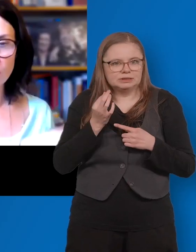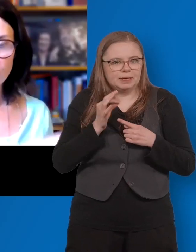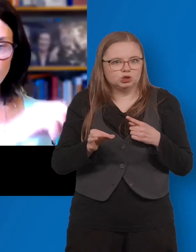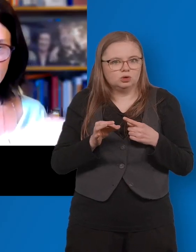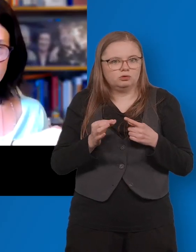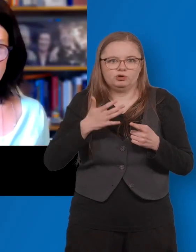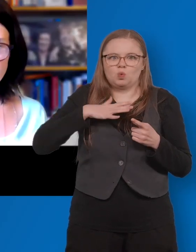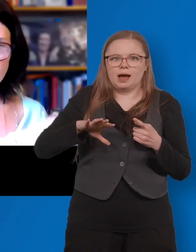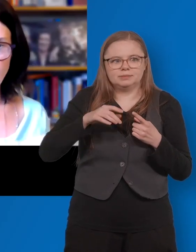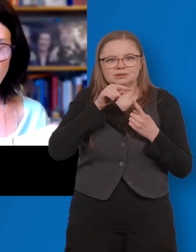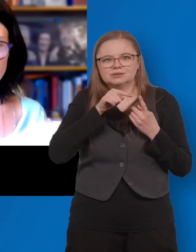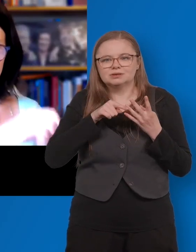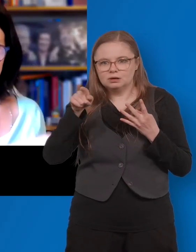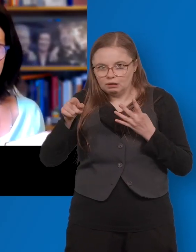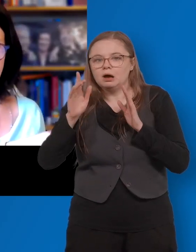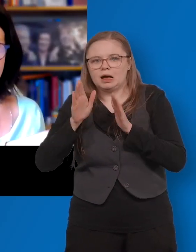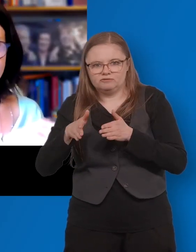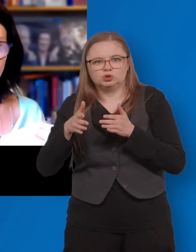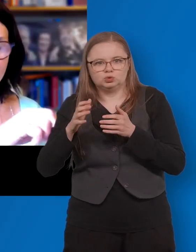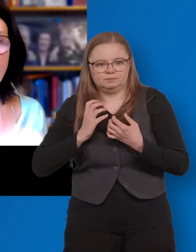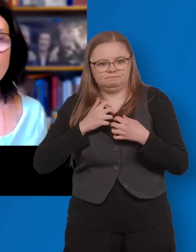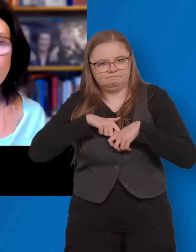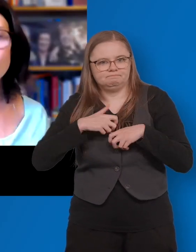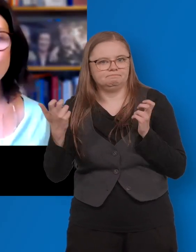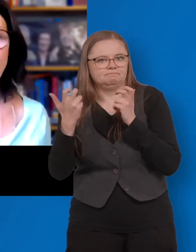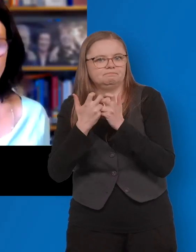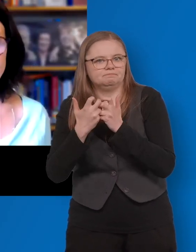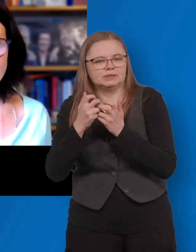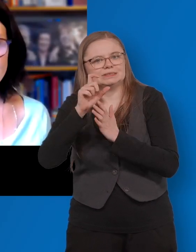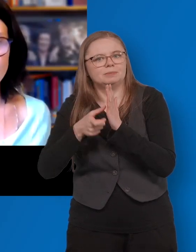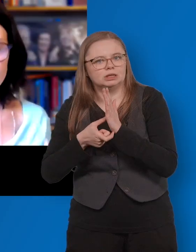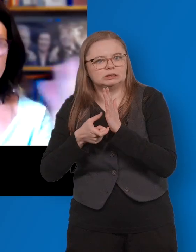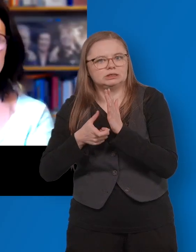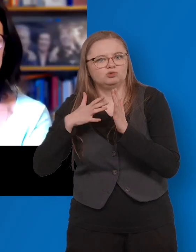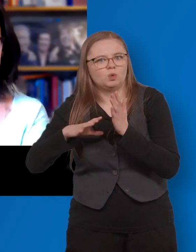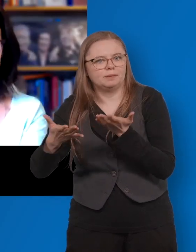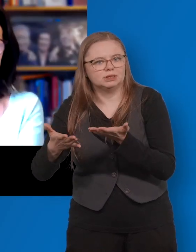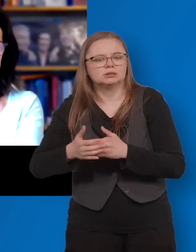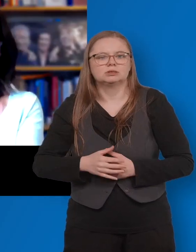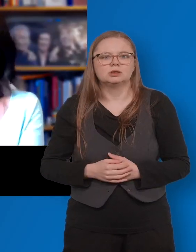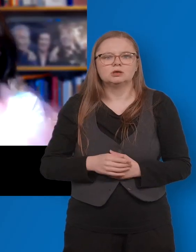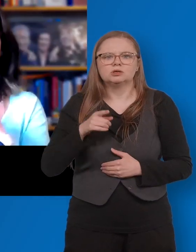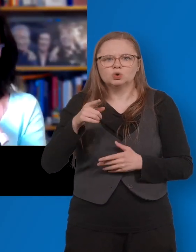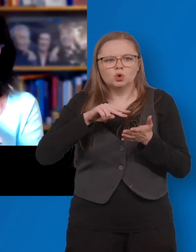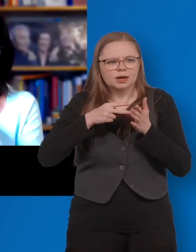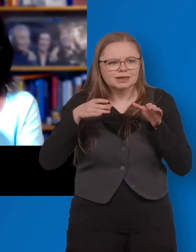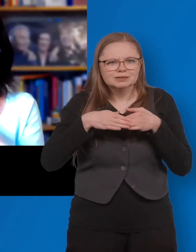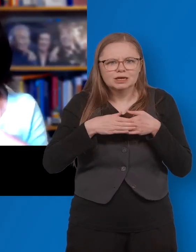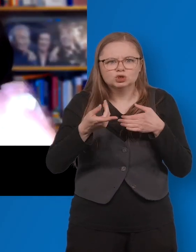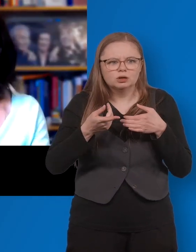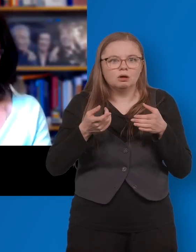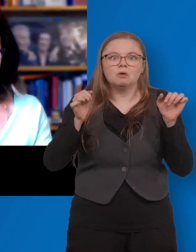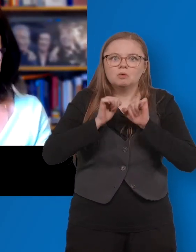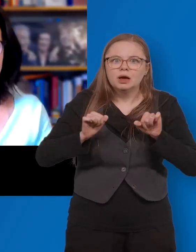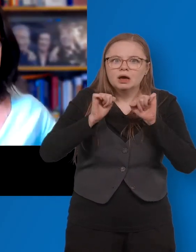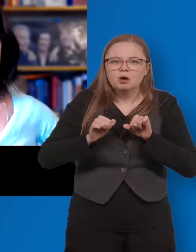So a lot of organizational focus in practice is on post hoc adjustments. So you wait for James, for Almuth to tell you